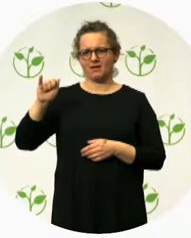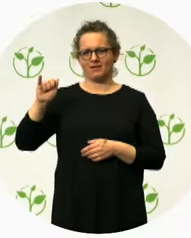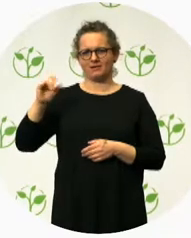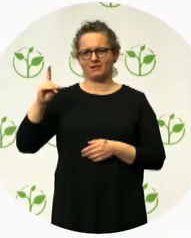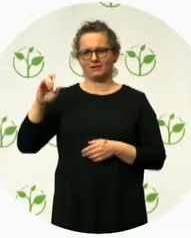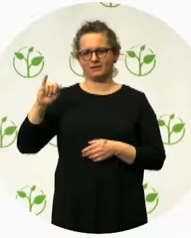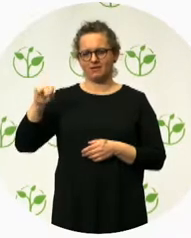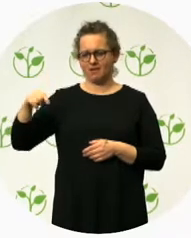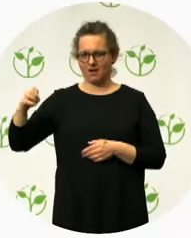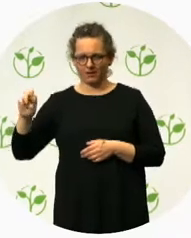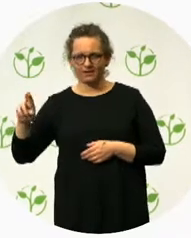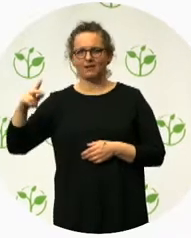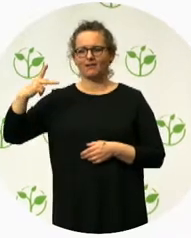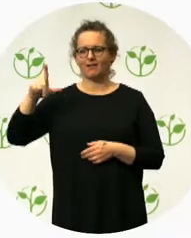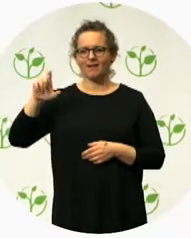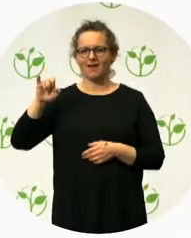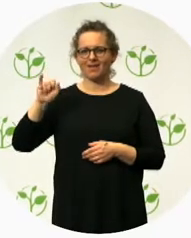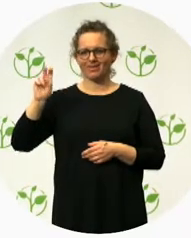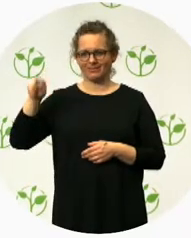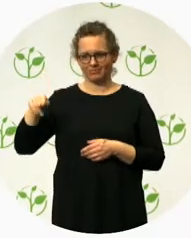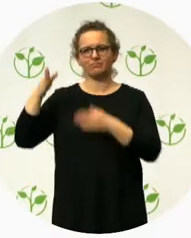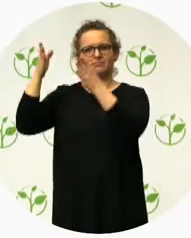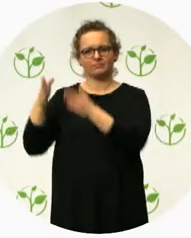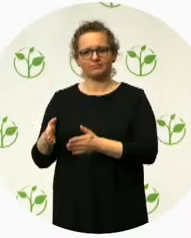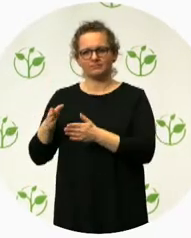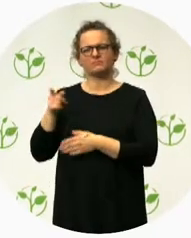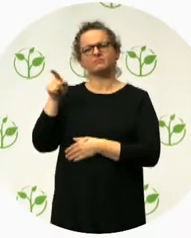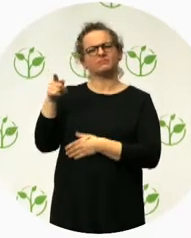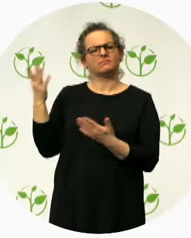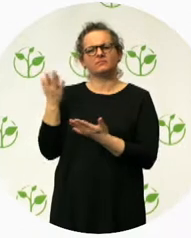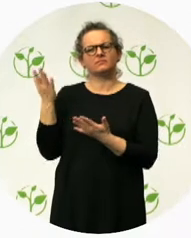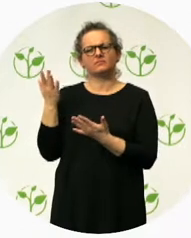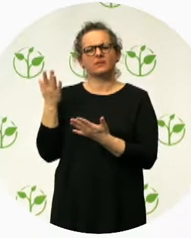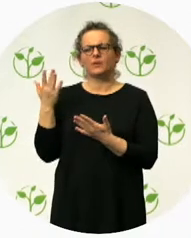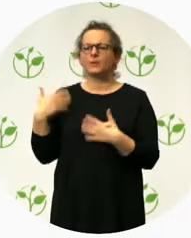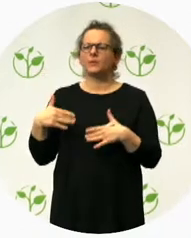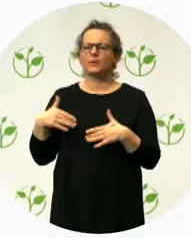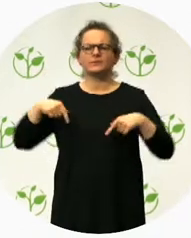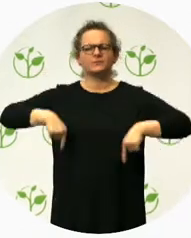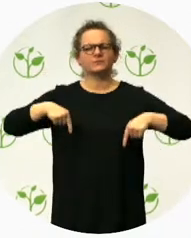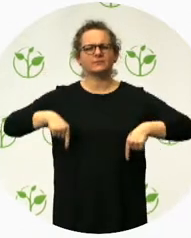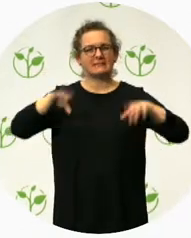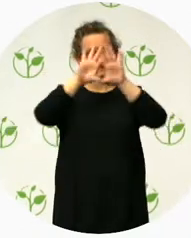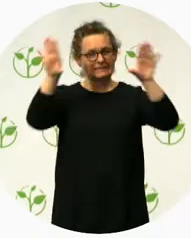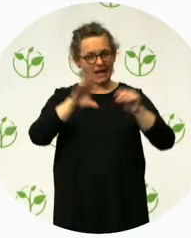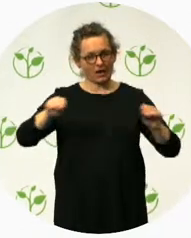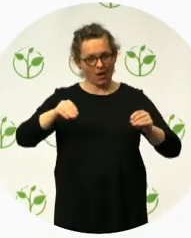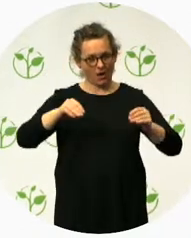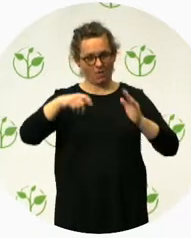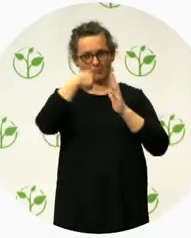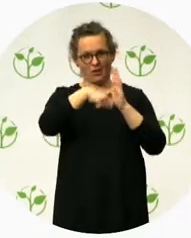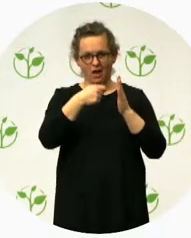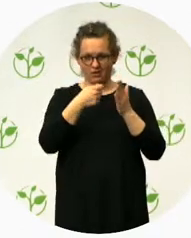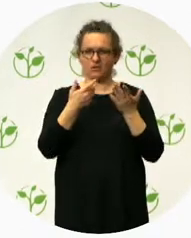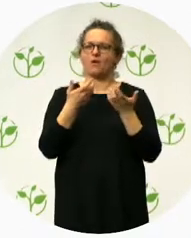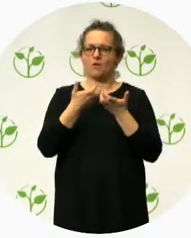every year. Many thanks to the United Nations for hosting this conference in the Vienna